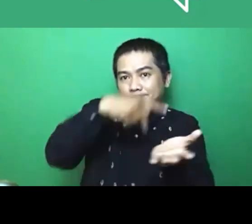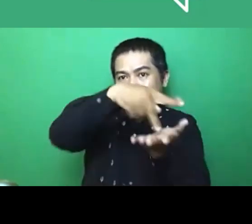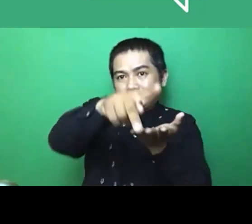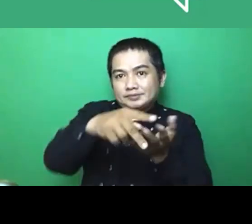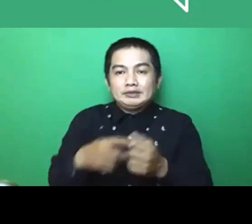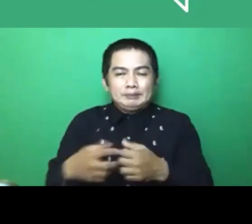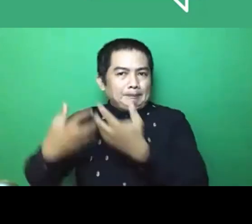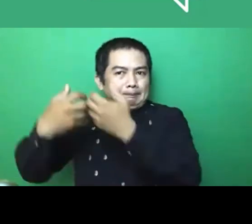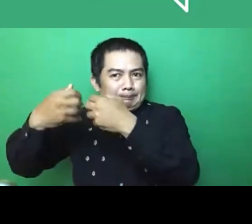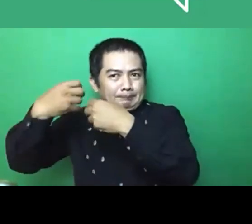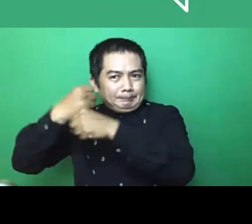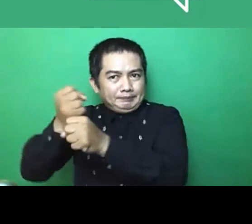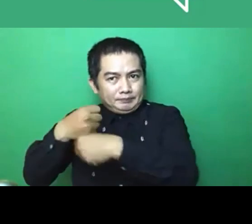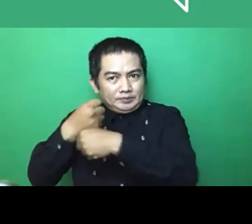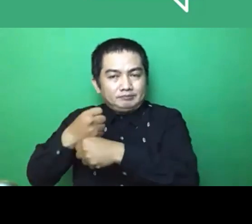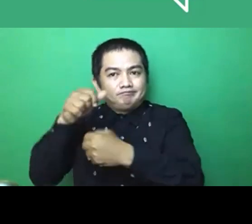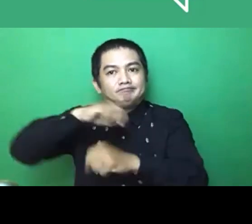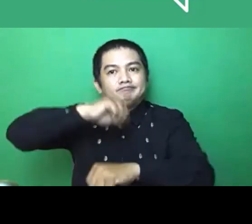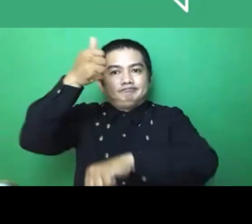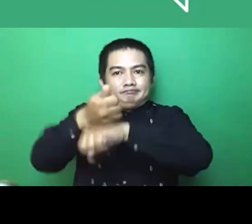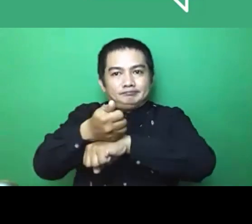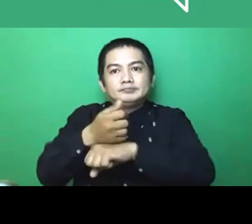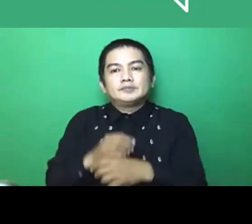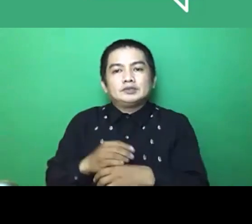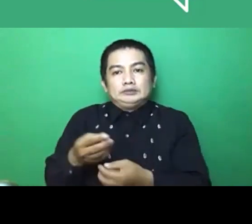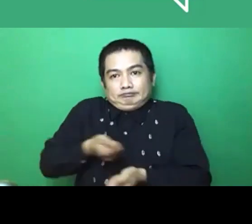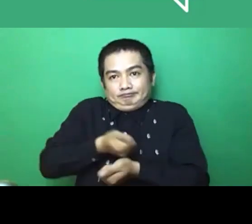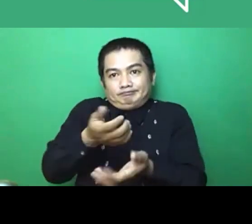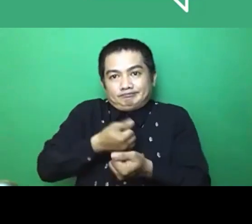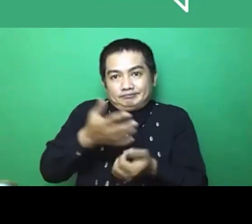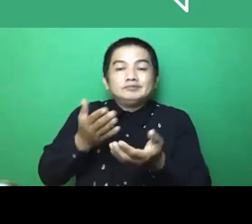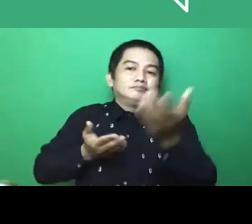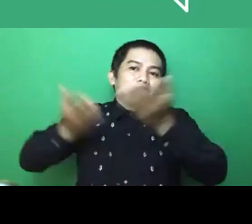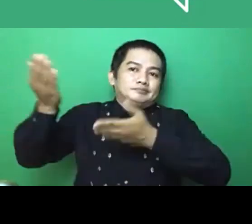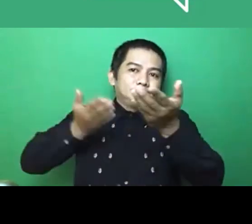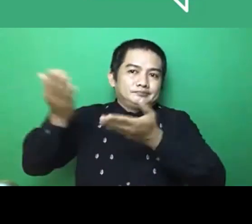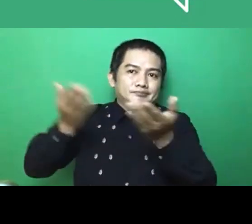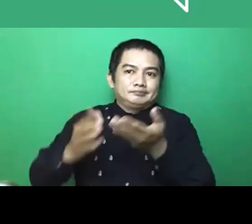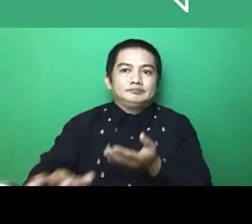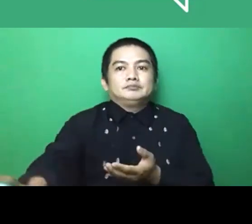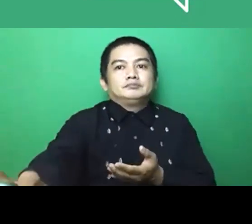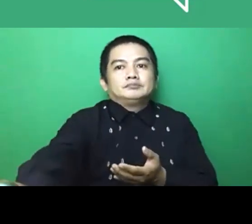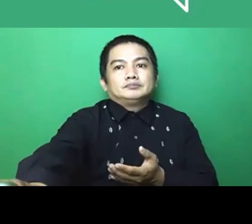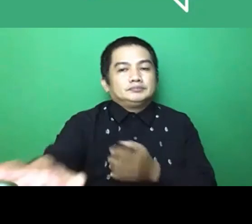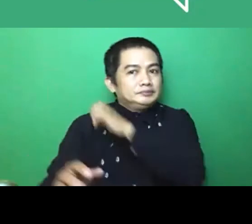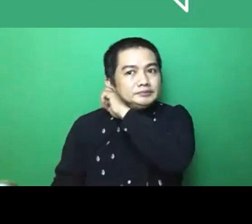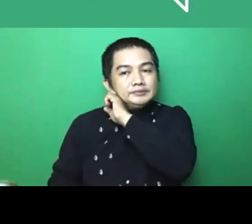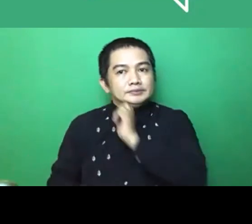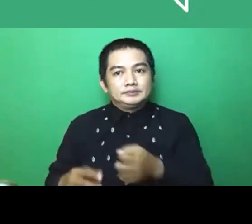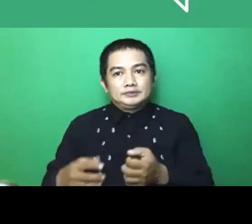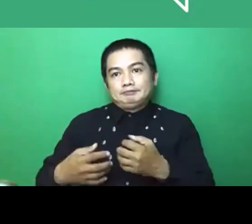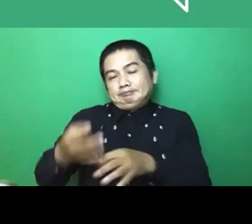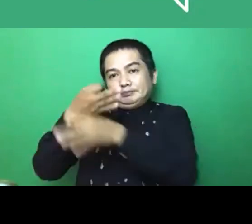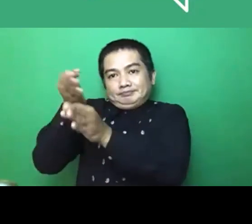these establishments, and they provide these services to people to help them use the digital fabrication.